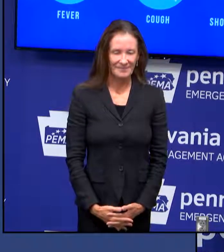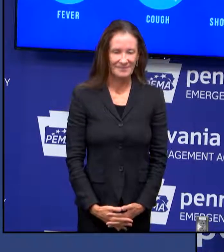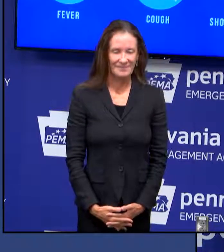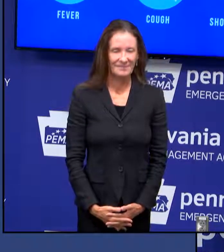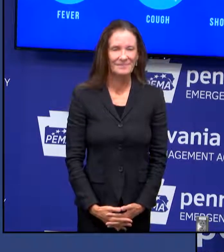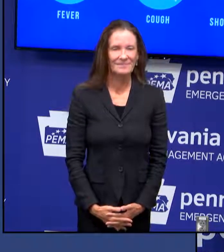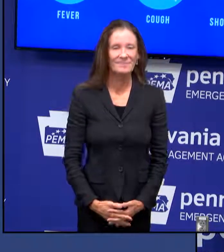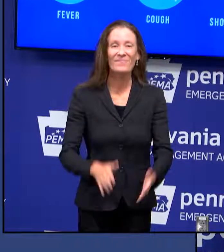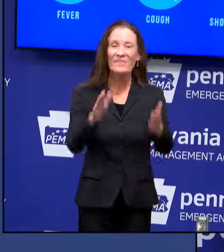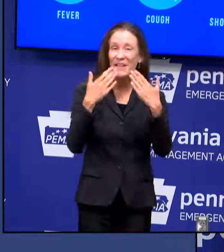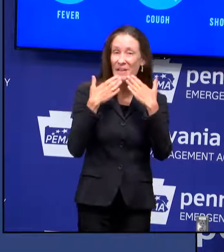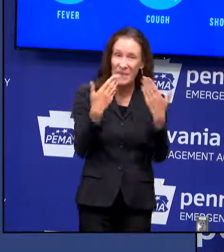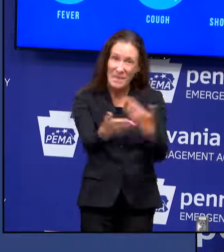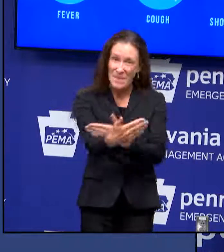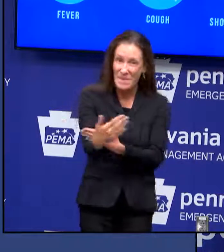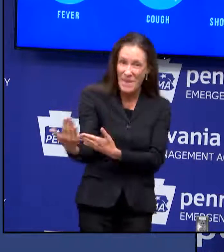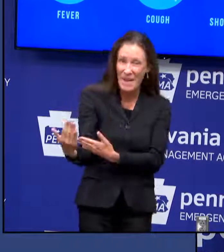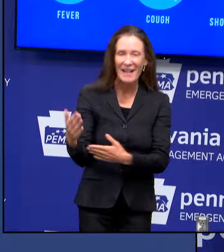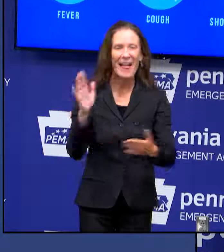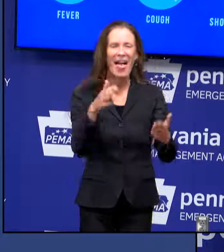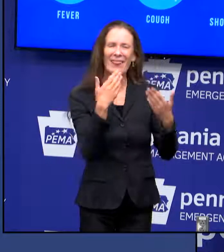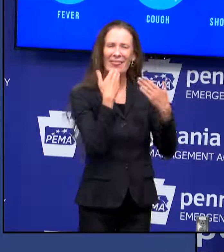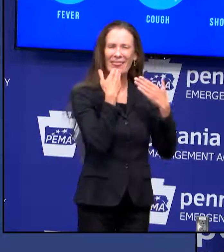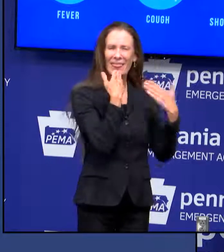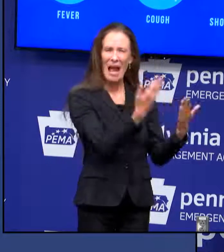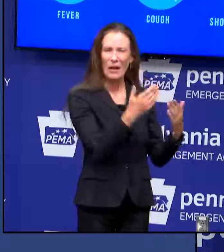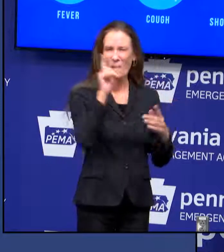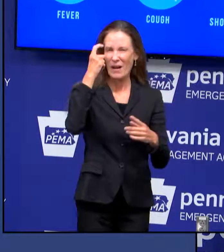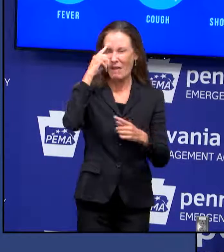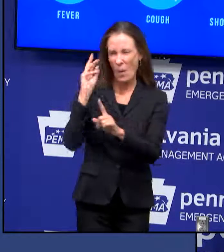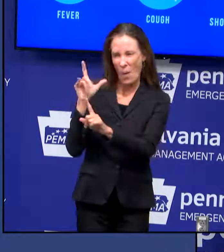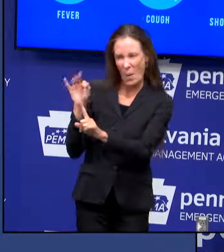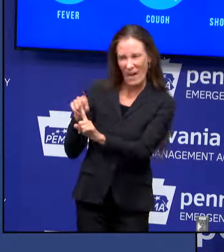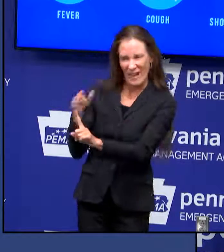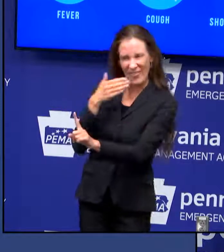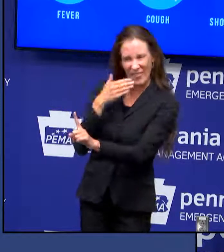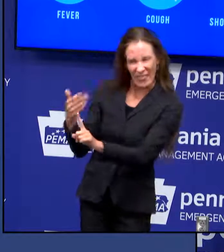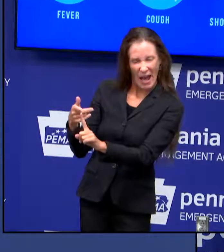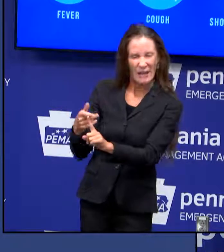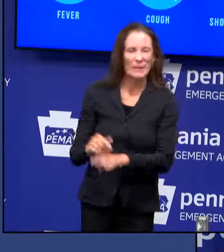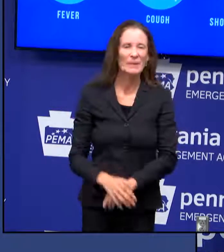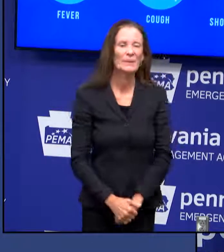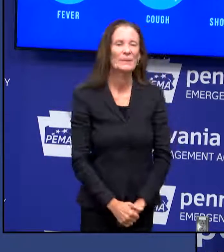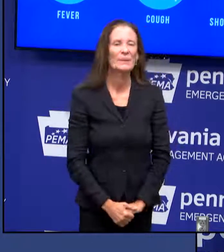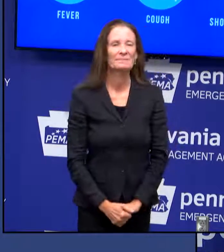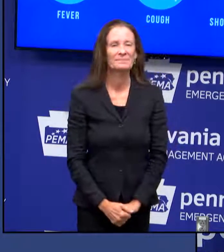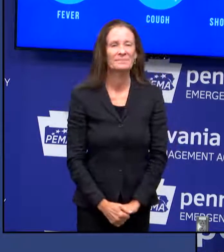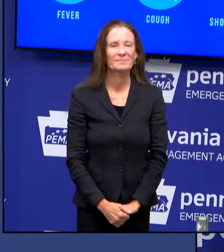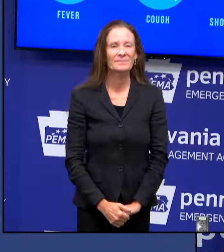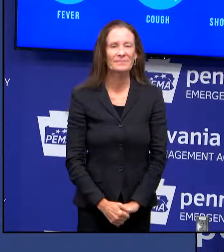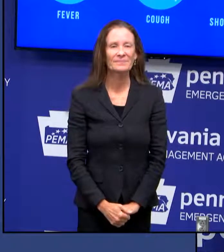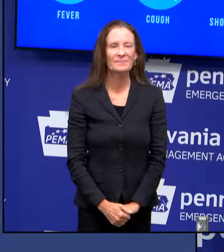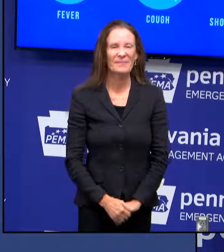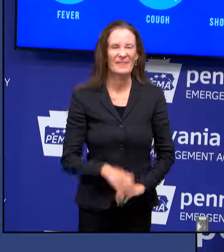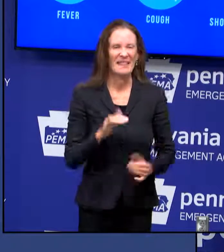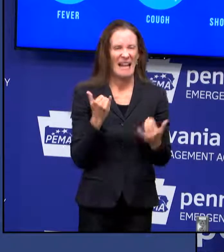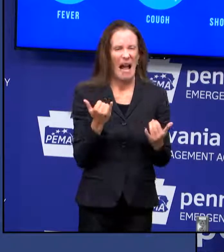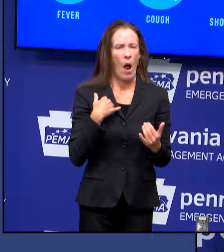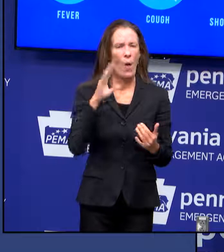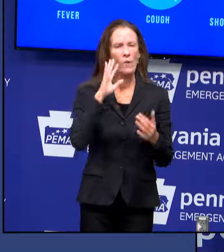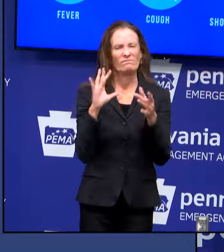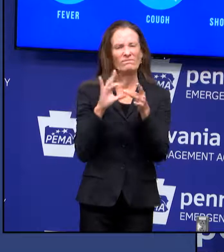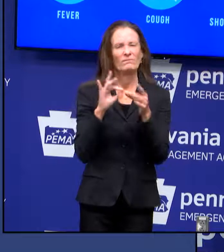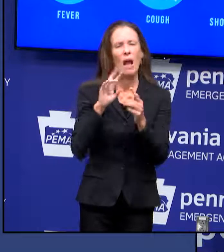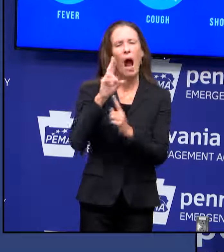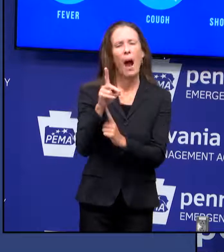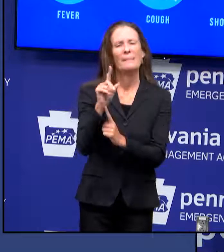Well, good morning. Thank you so much, Governor. Here's our latest update on COVID-19 in Pennsylvania. As of 12 a.m.